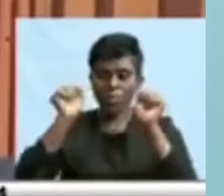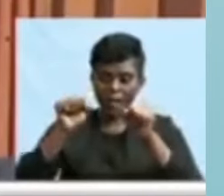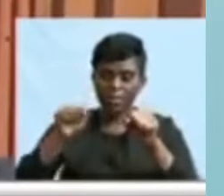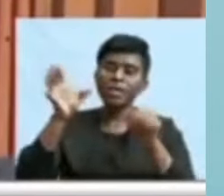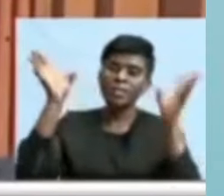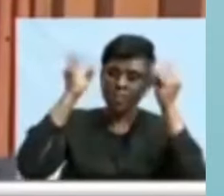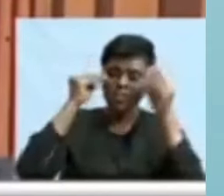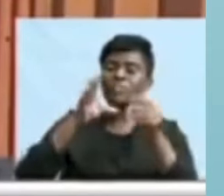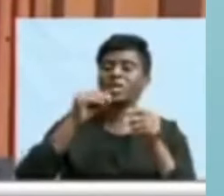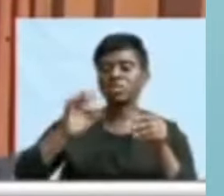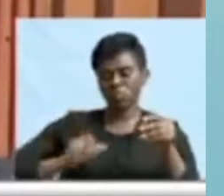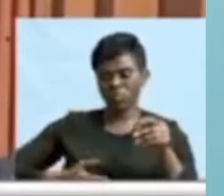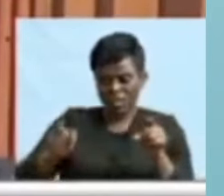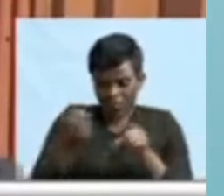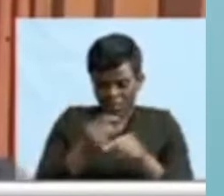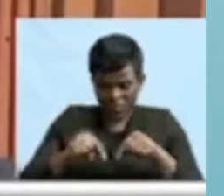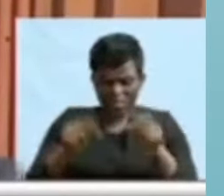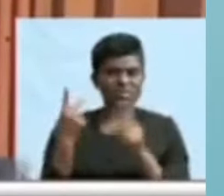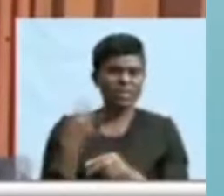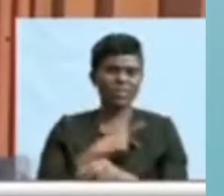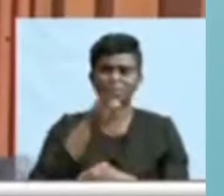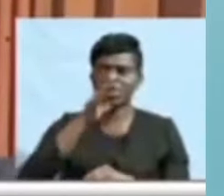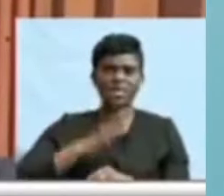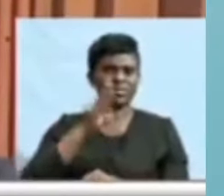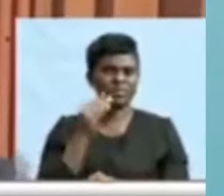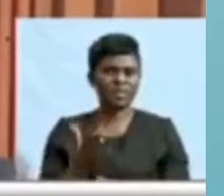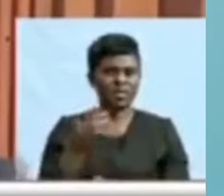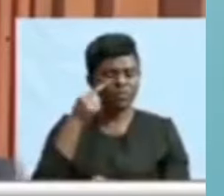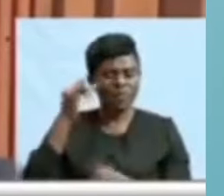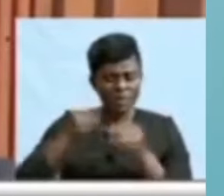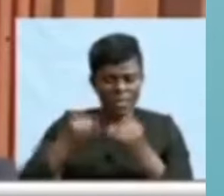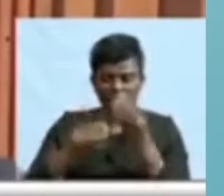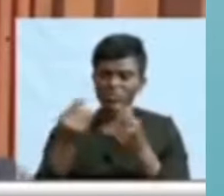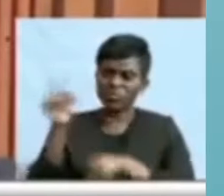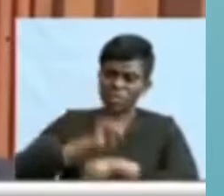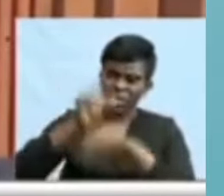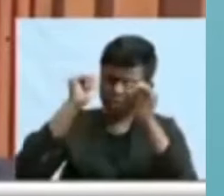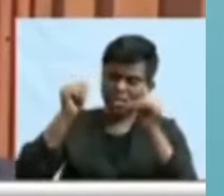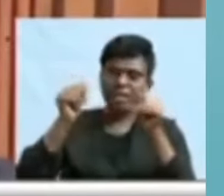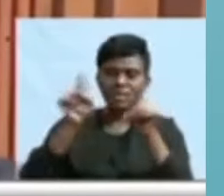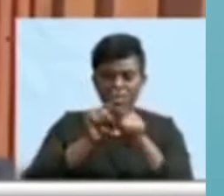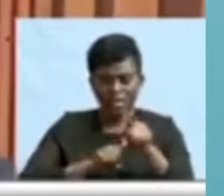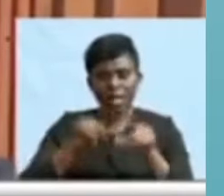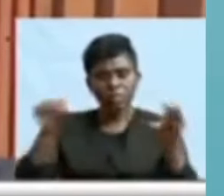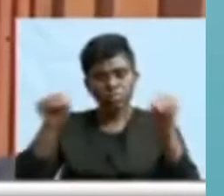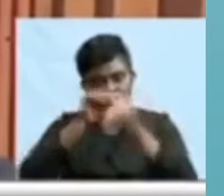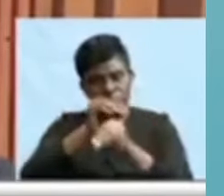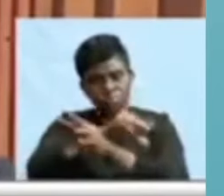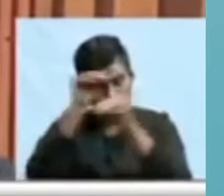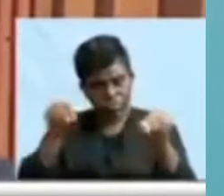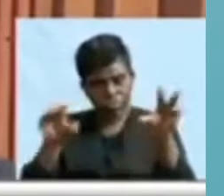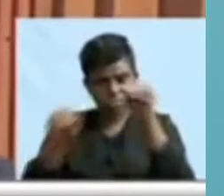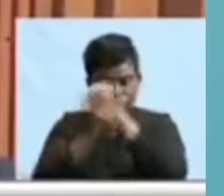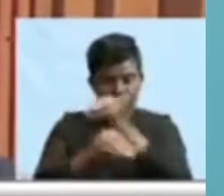and women from this very house. Yeah. Madam Speaker, for the last few days, the president has been put in harm's way, being